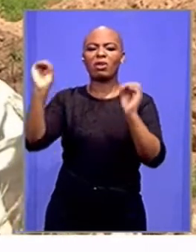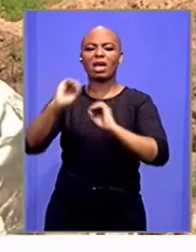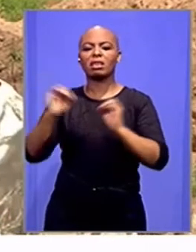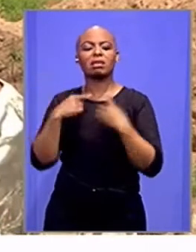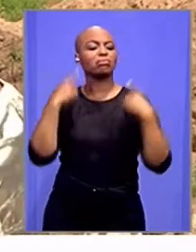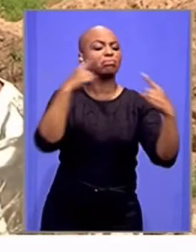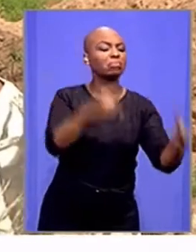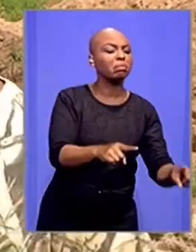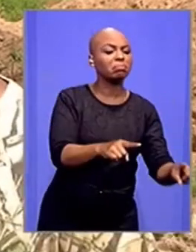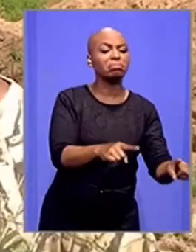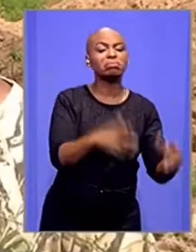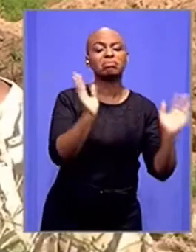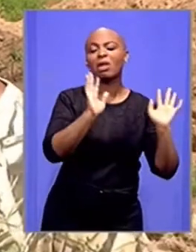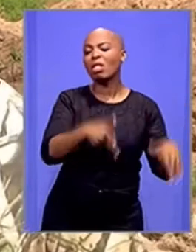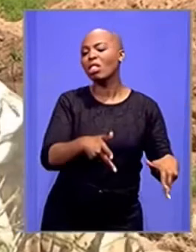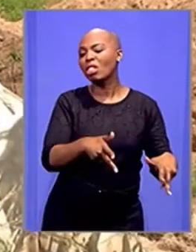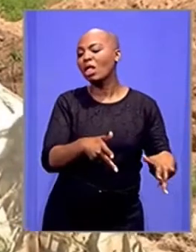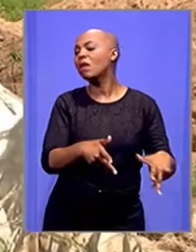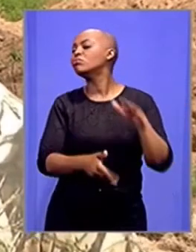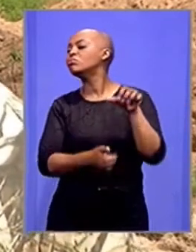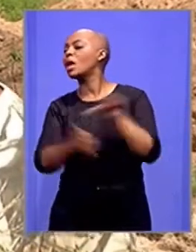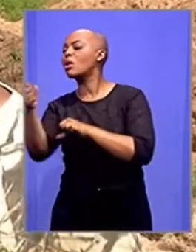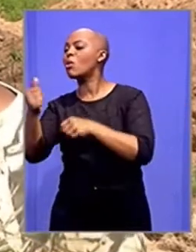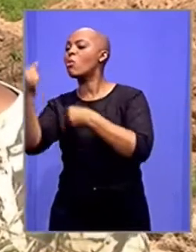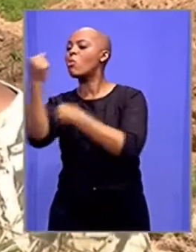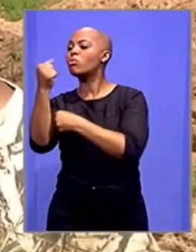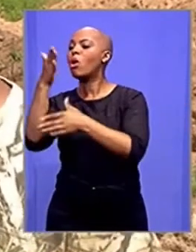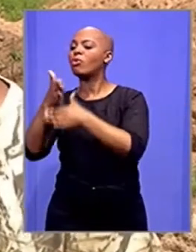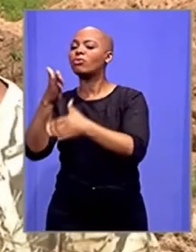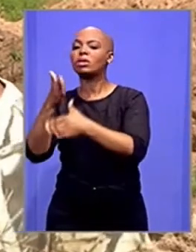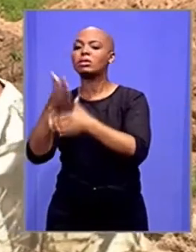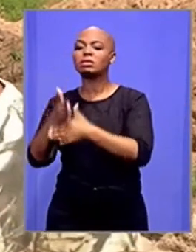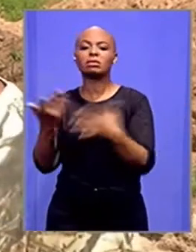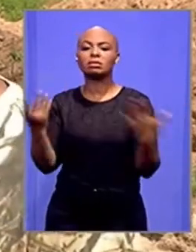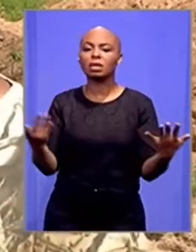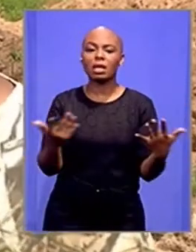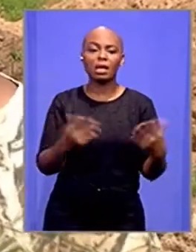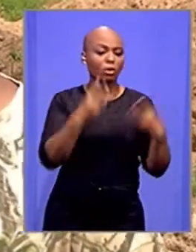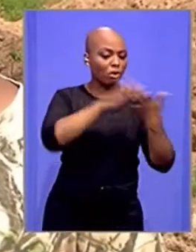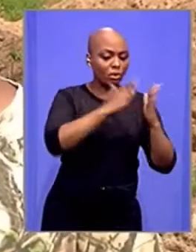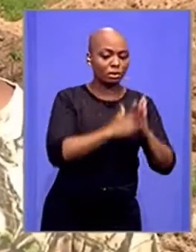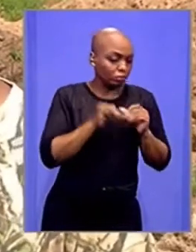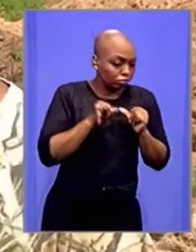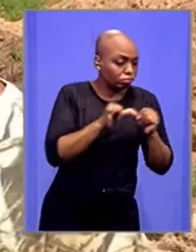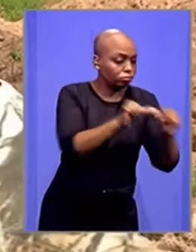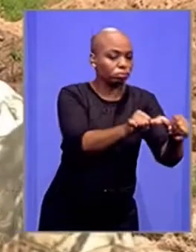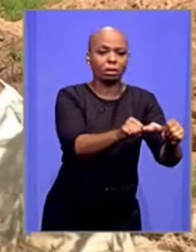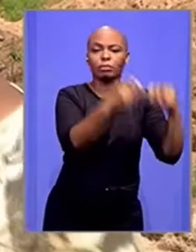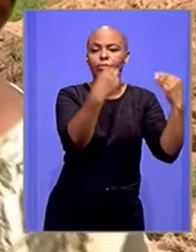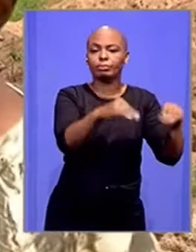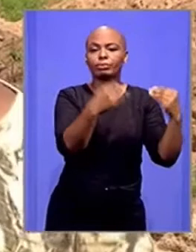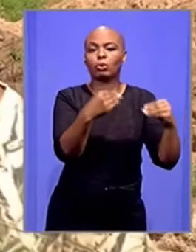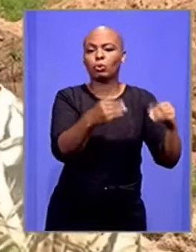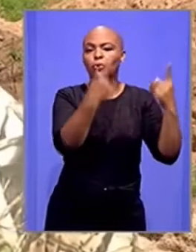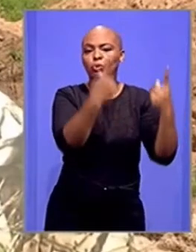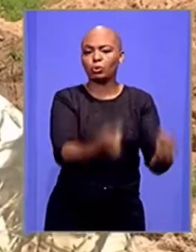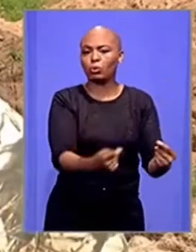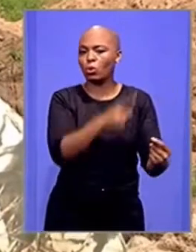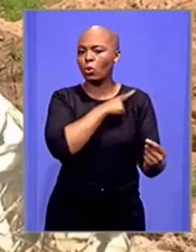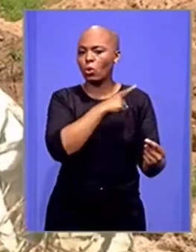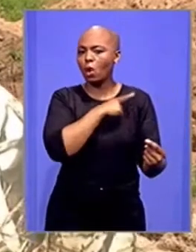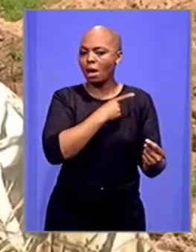go officing batho ba tswella pele ba mine. So batho ba mo gae ba believe gore batho ba he ba tla mo ba tlilotse a sekhwamanyana ga ba fetsa ba boela ga